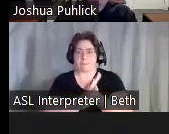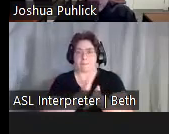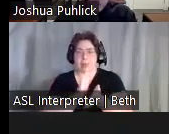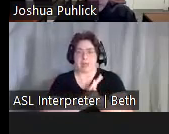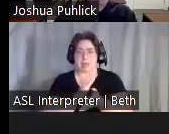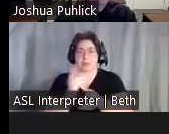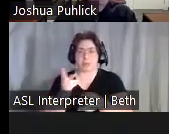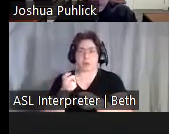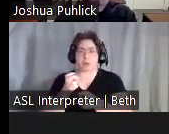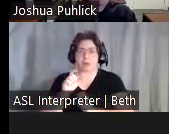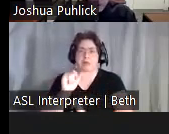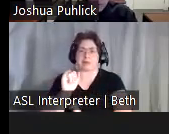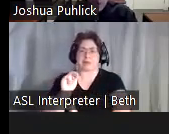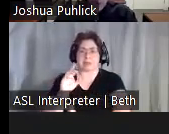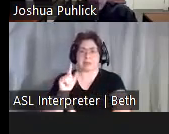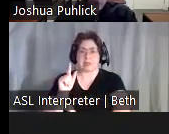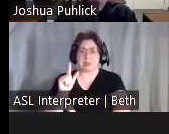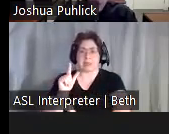different